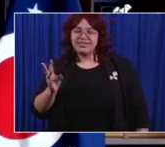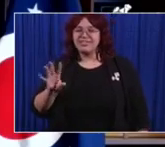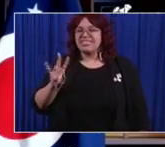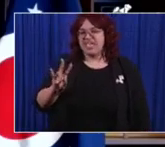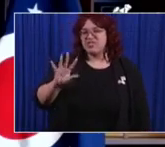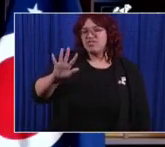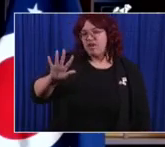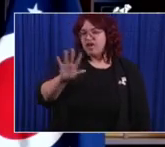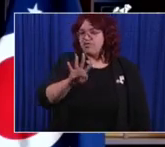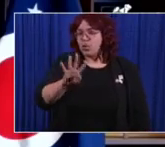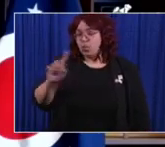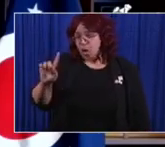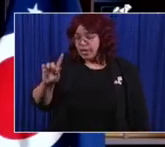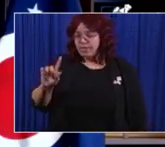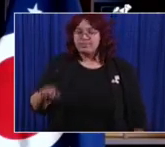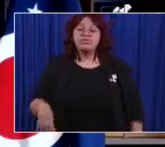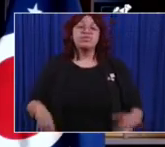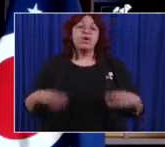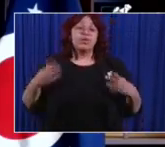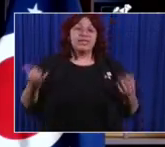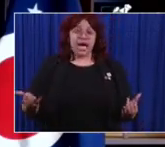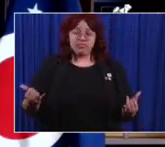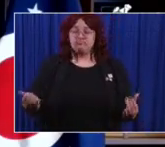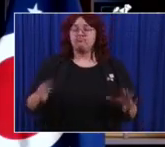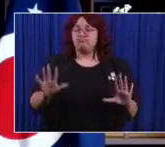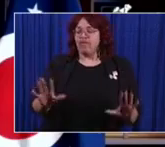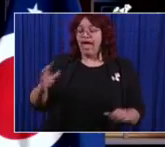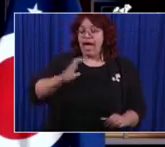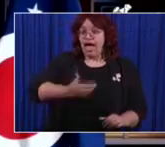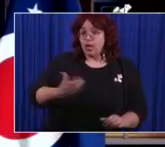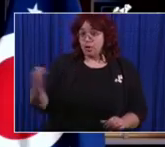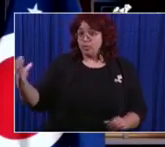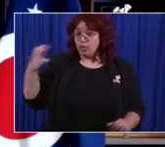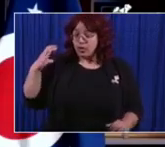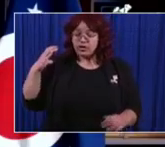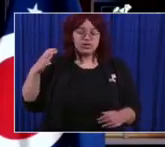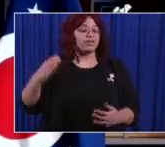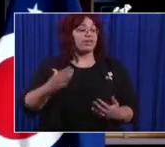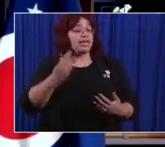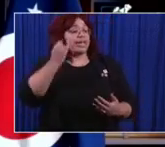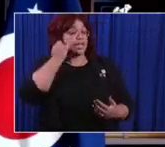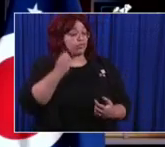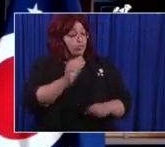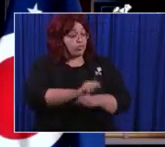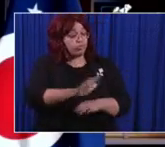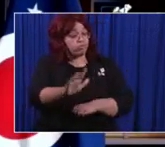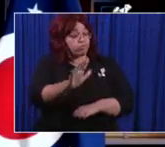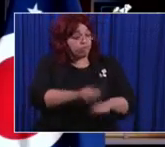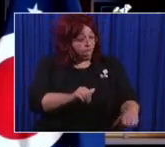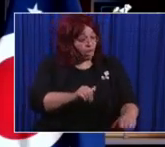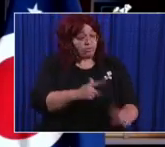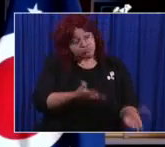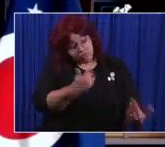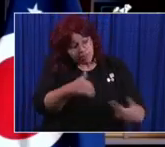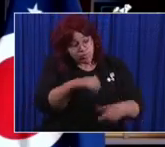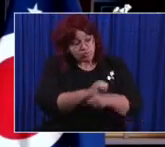to report somebody who you've offered a job to or who will not return to work as part of that requirement. And we're also making it easy for